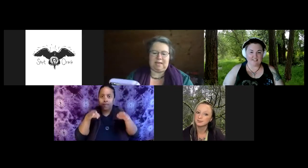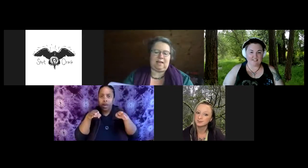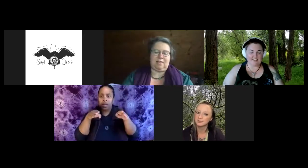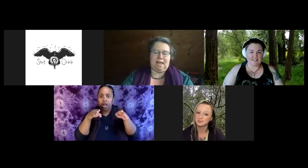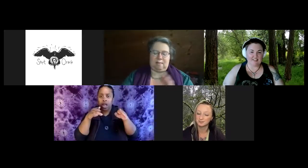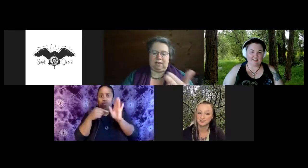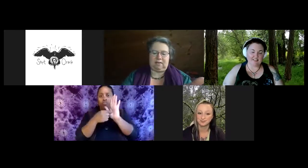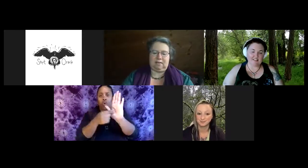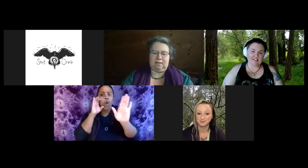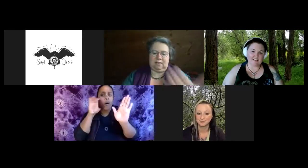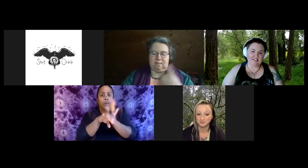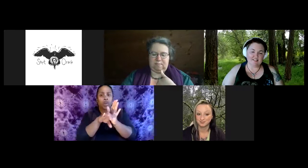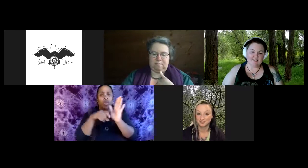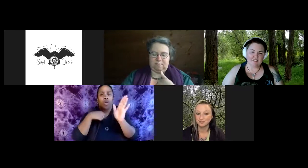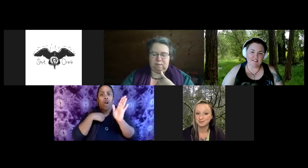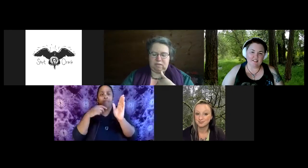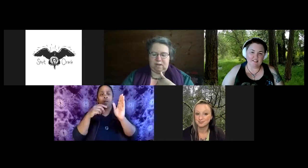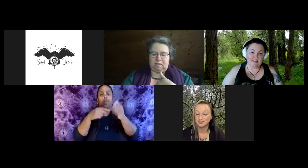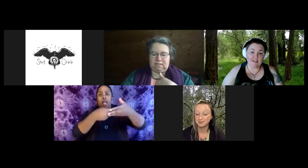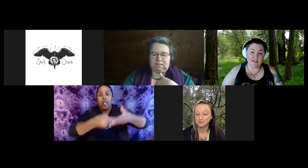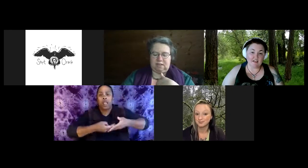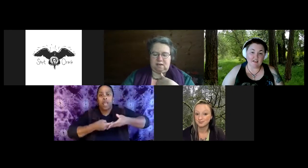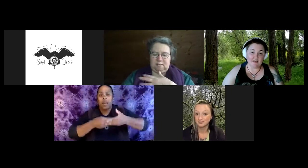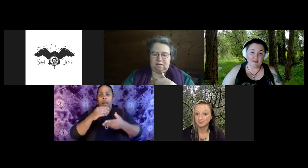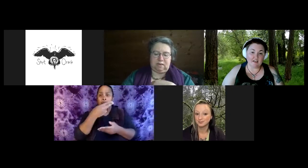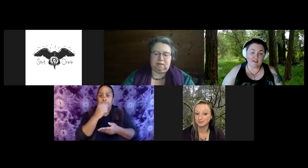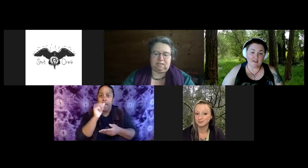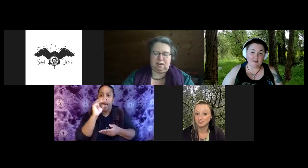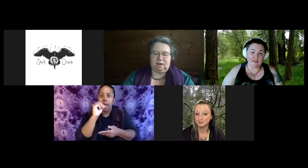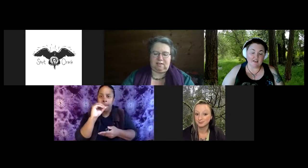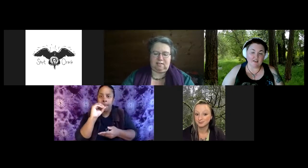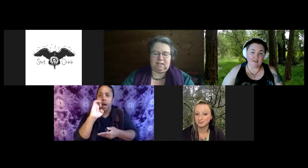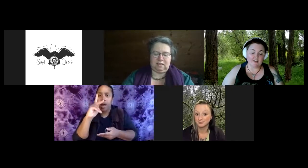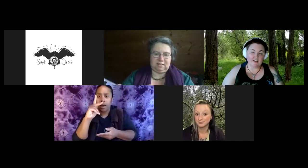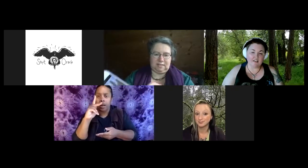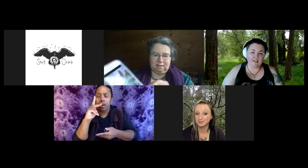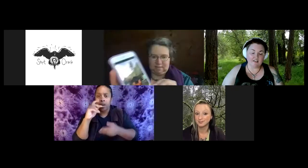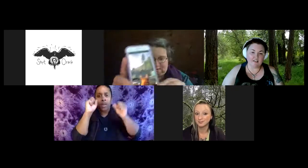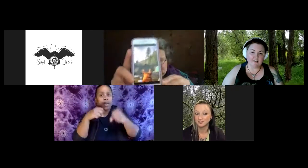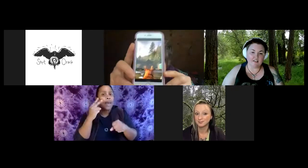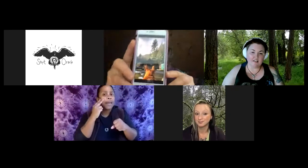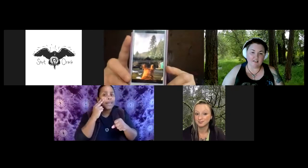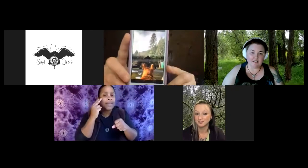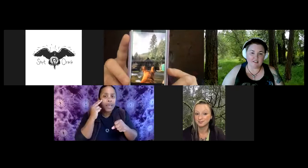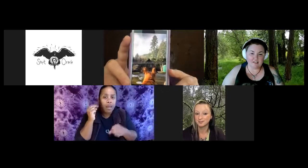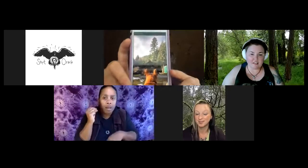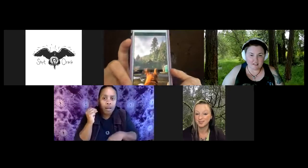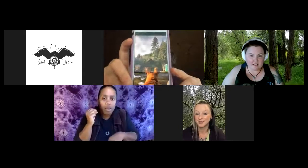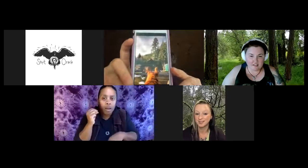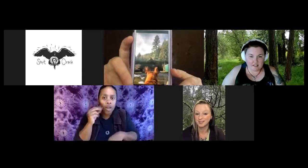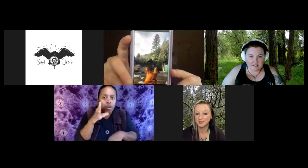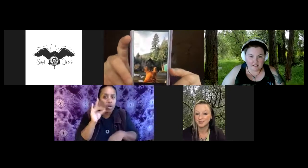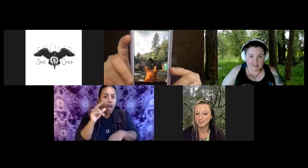it. I'm laying on the hammock most of the way across the yard, part of the way across the yard, and you can see Alote's ears, and her house is in the